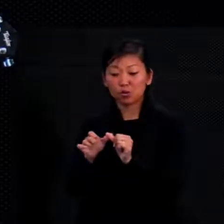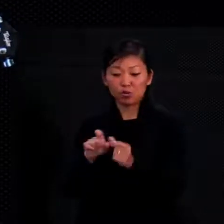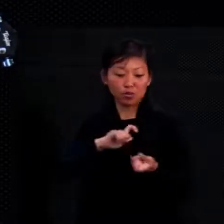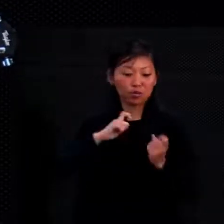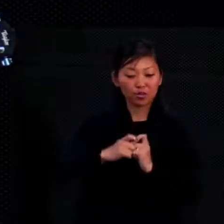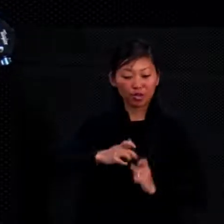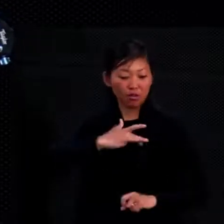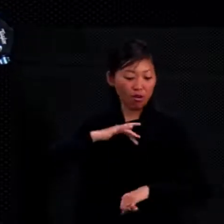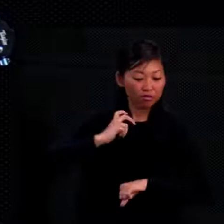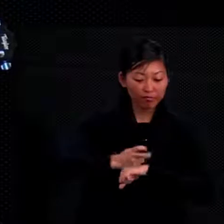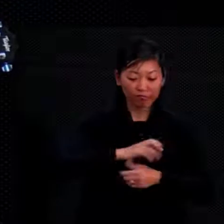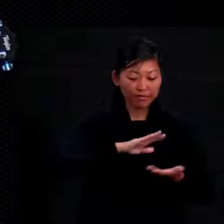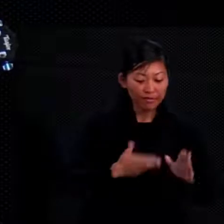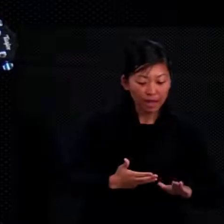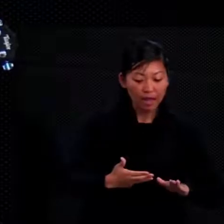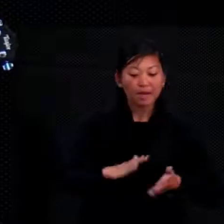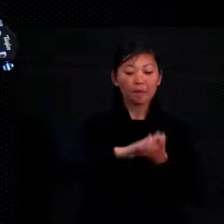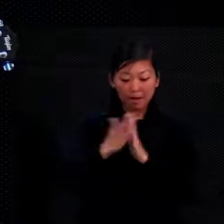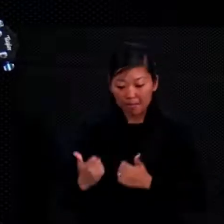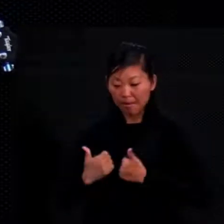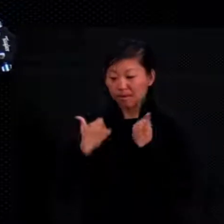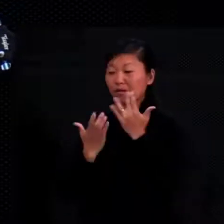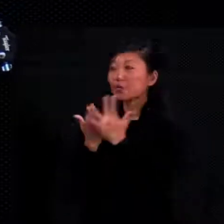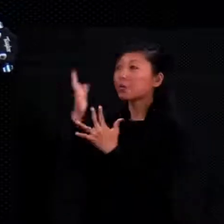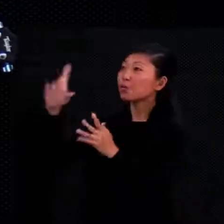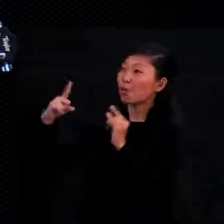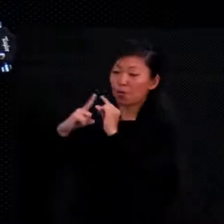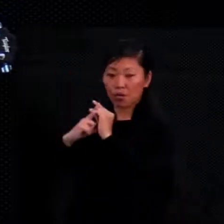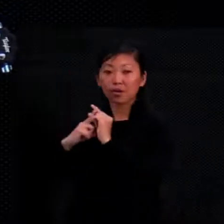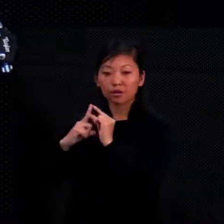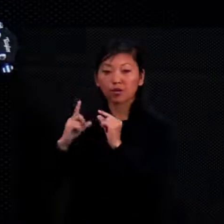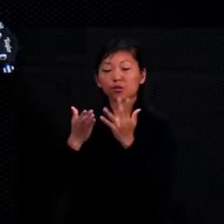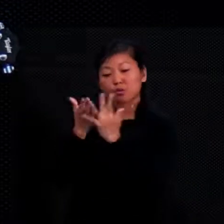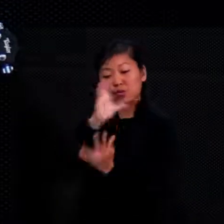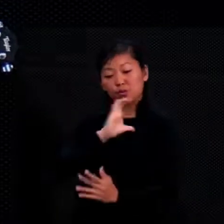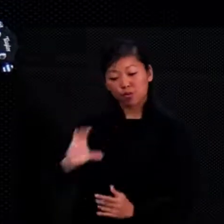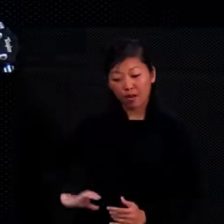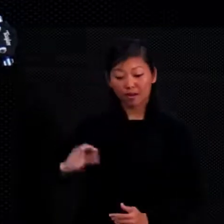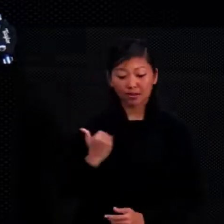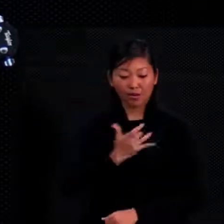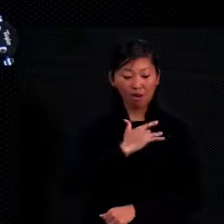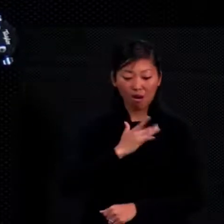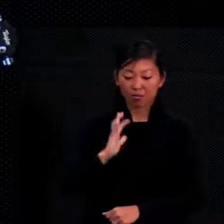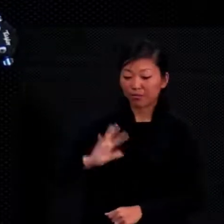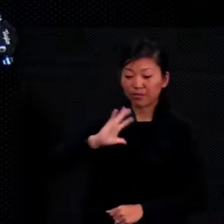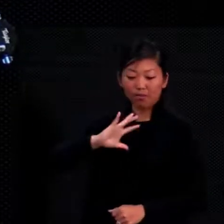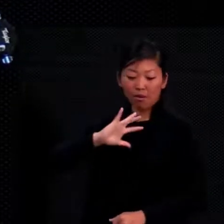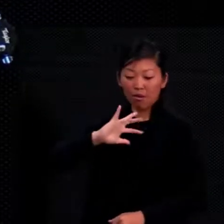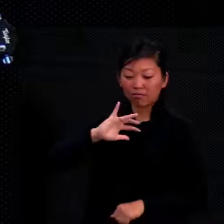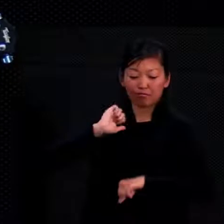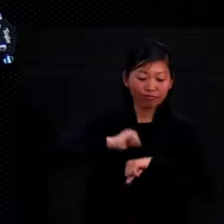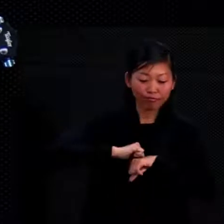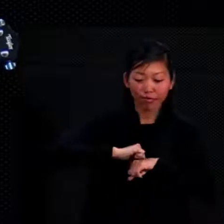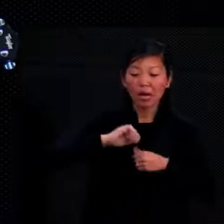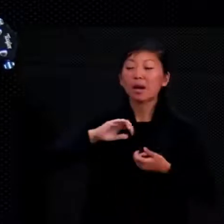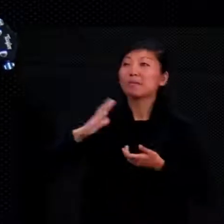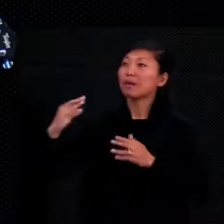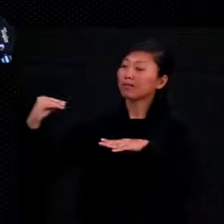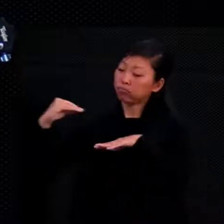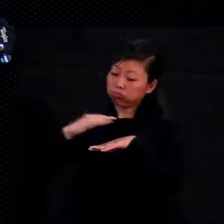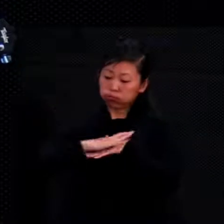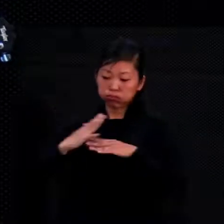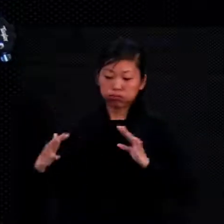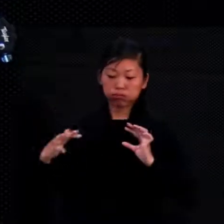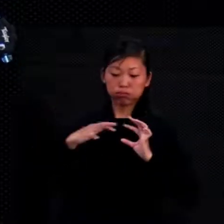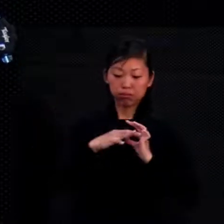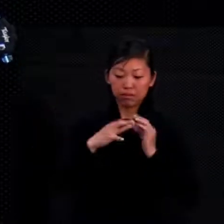life. Through the work of Christ, you have brought our dead hearts to life in Christ. And in that, we